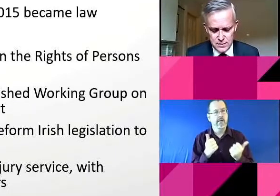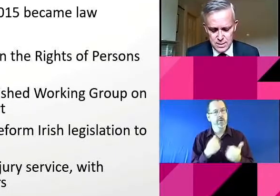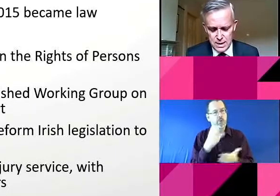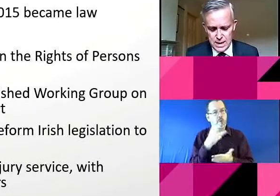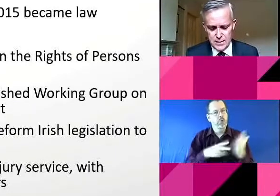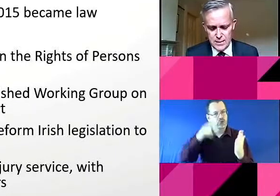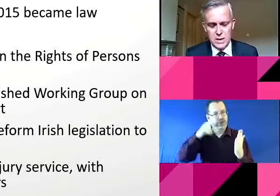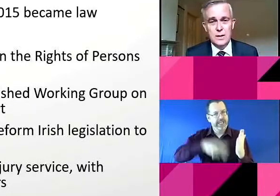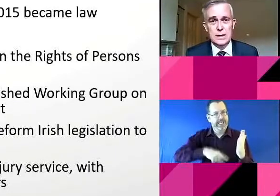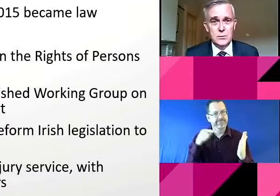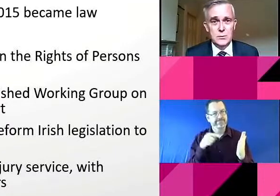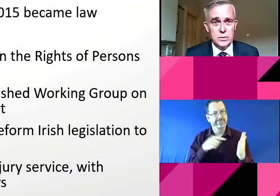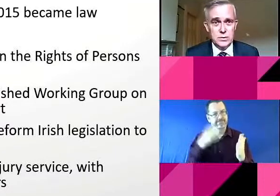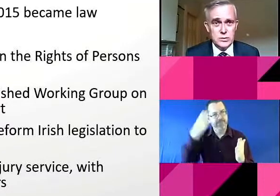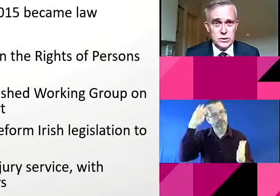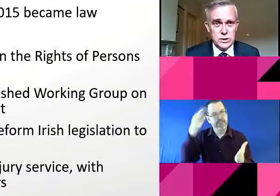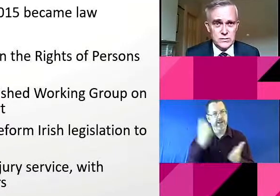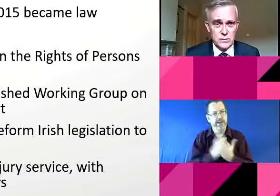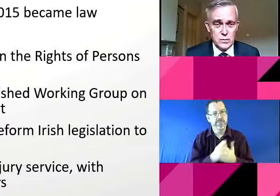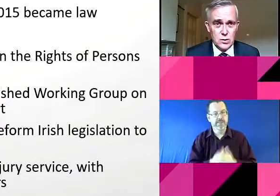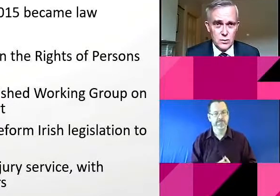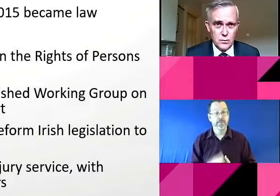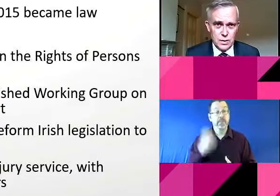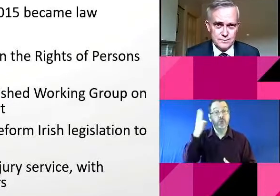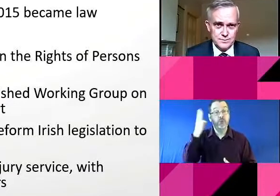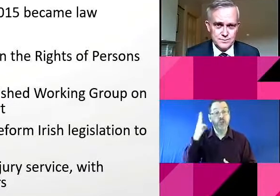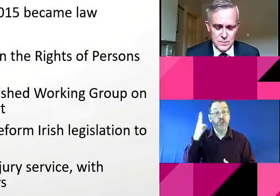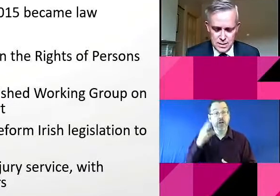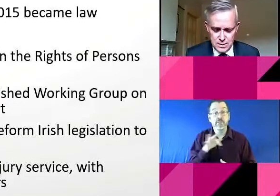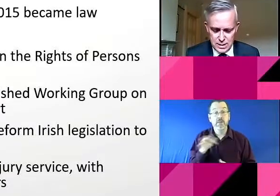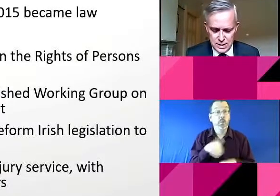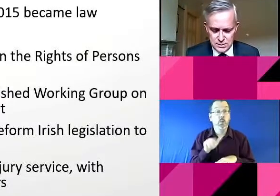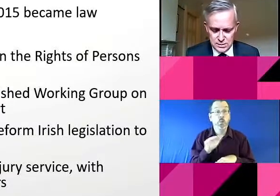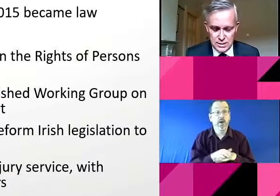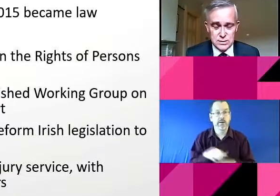think. Now, Patricia is from Galway.